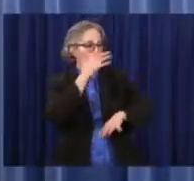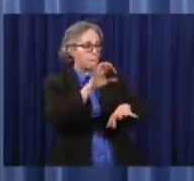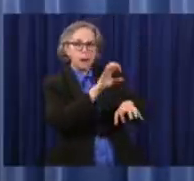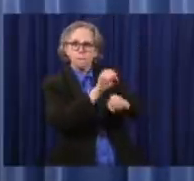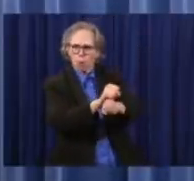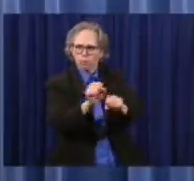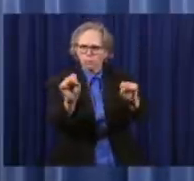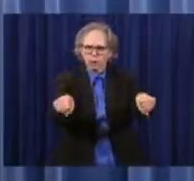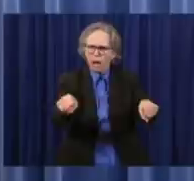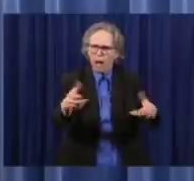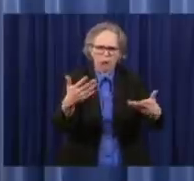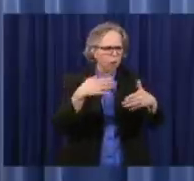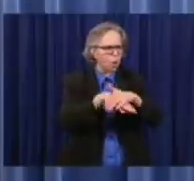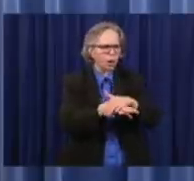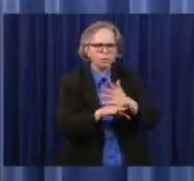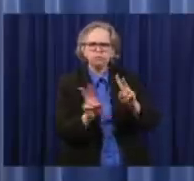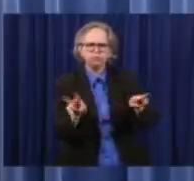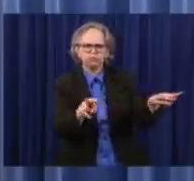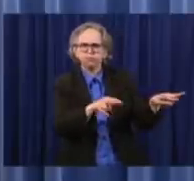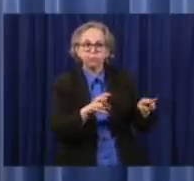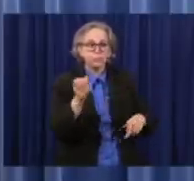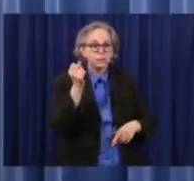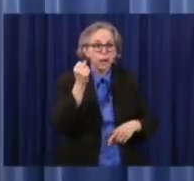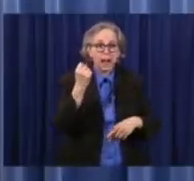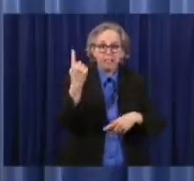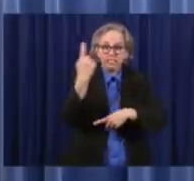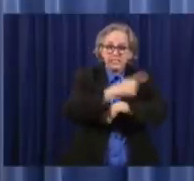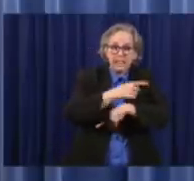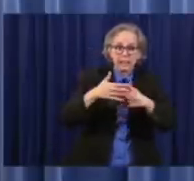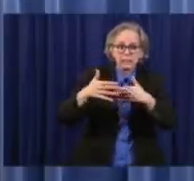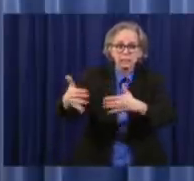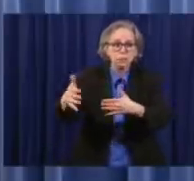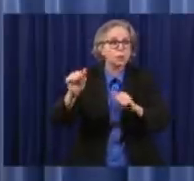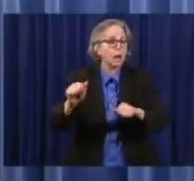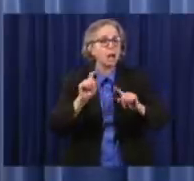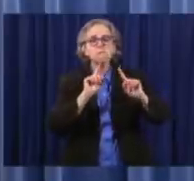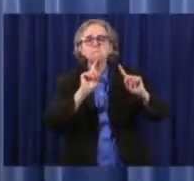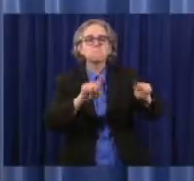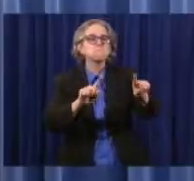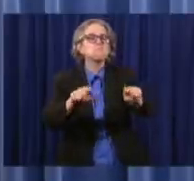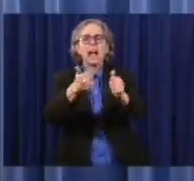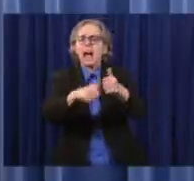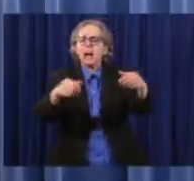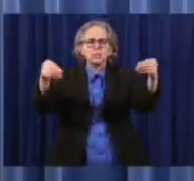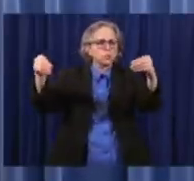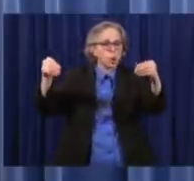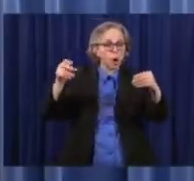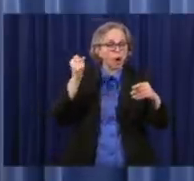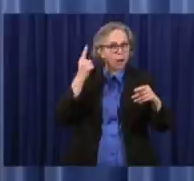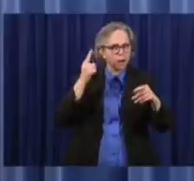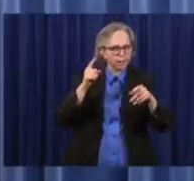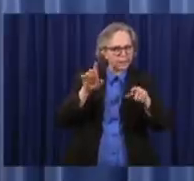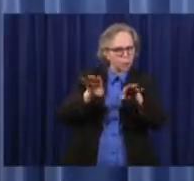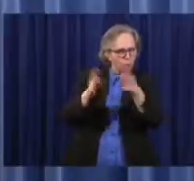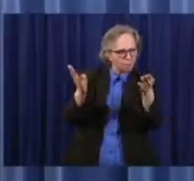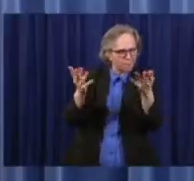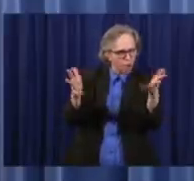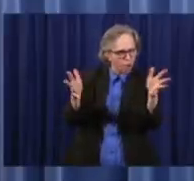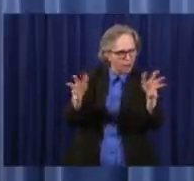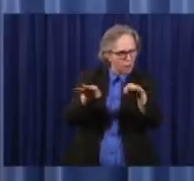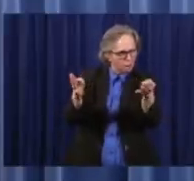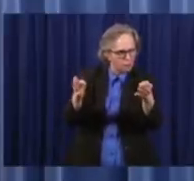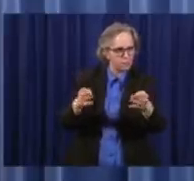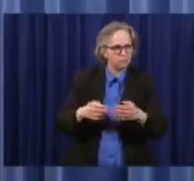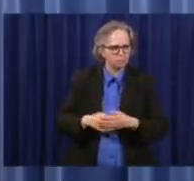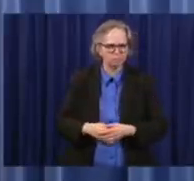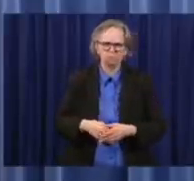11 days from now, they'll be able to go to any store that is open, and there should be a lot of